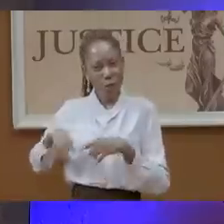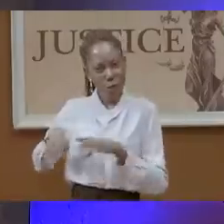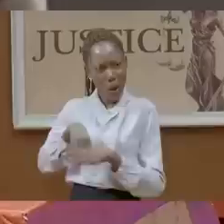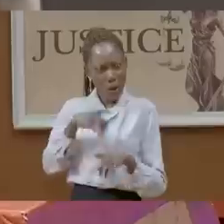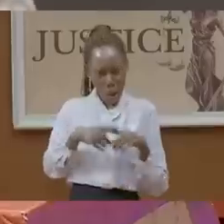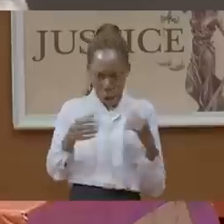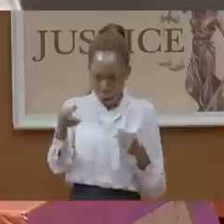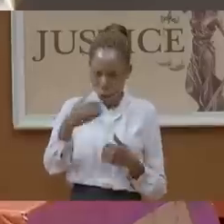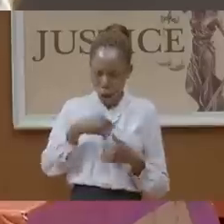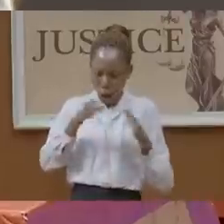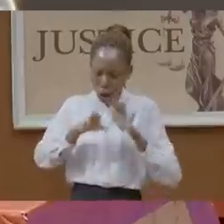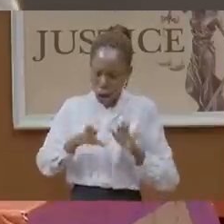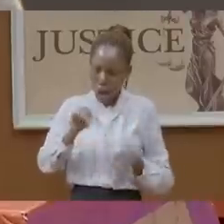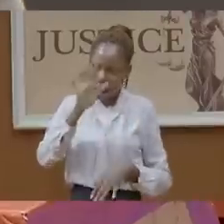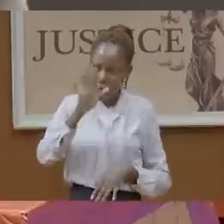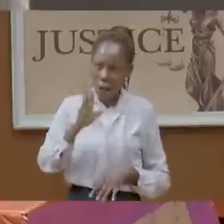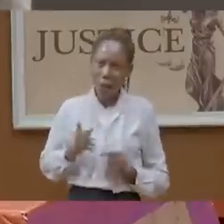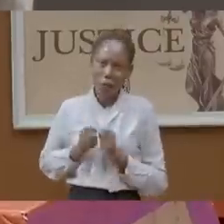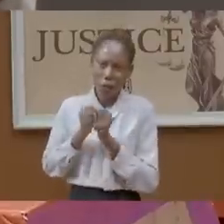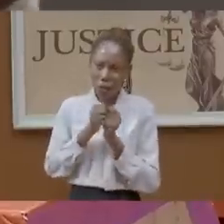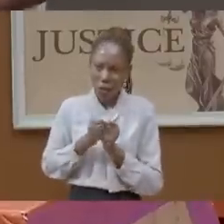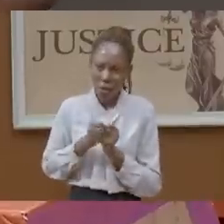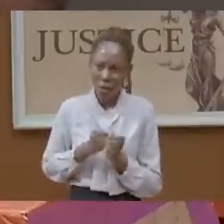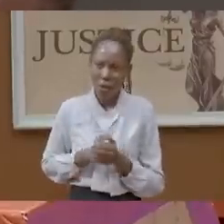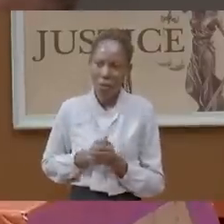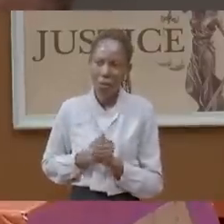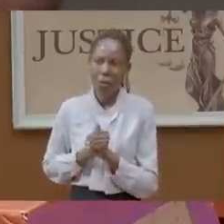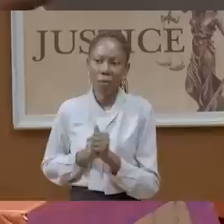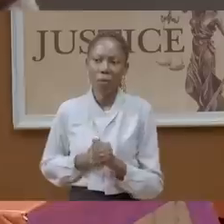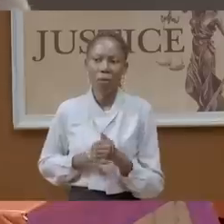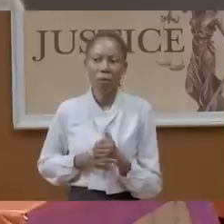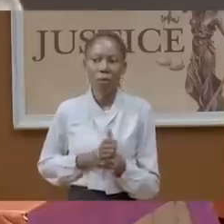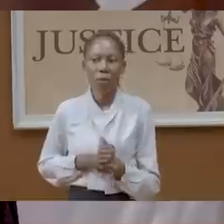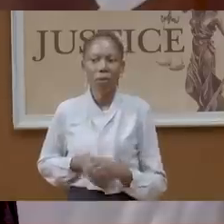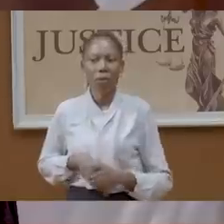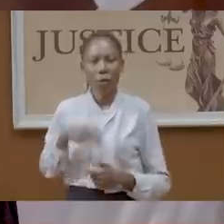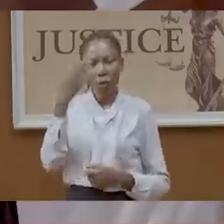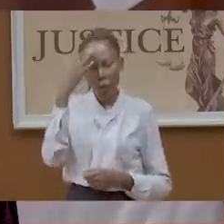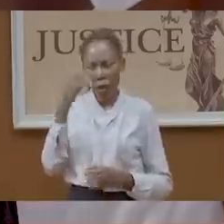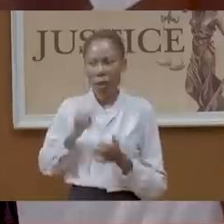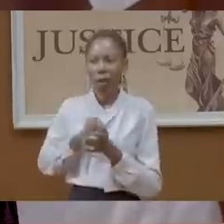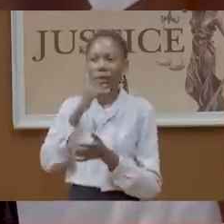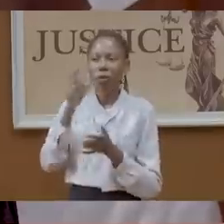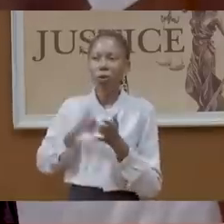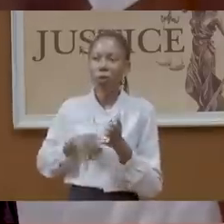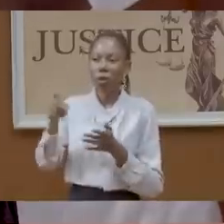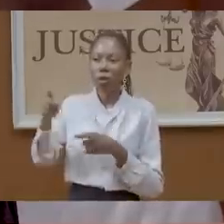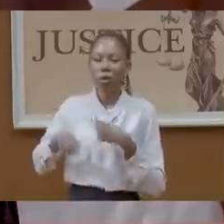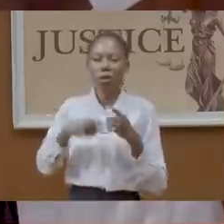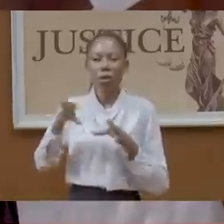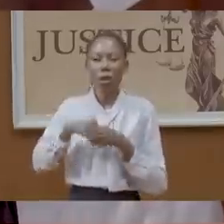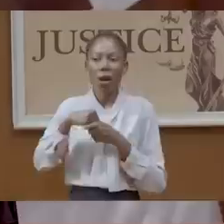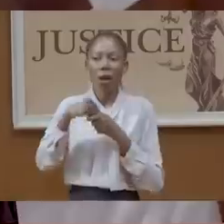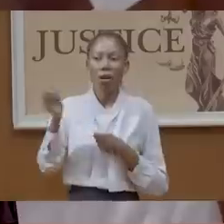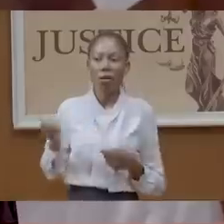a serious case, man. He said I seduced him. I didn't say something. And this was the thing he was talking about with Stephen. That was just he was saying that they are secret. He